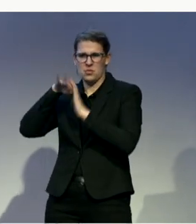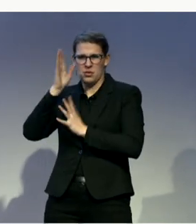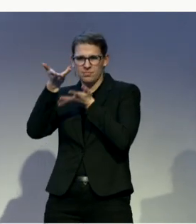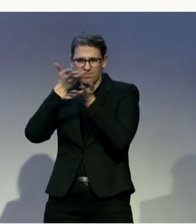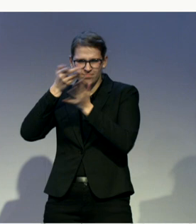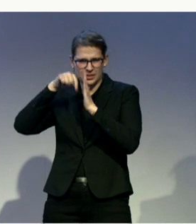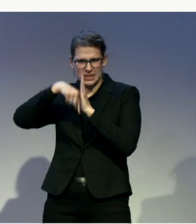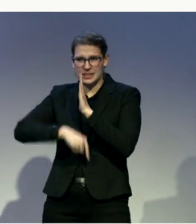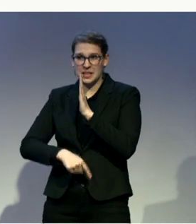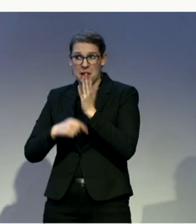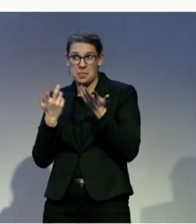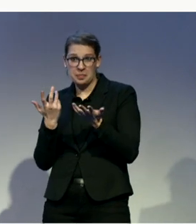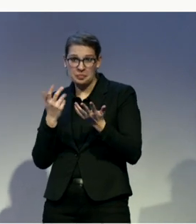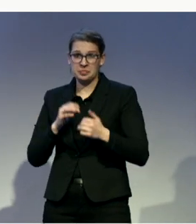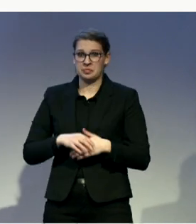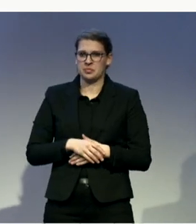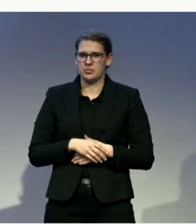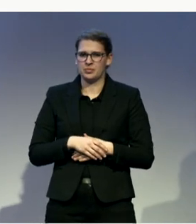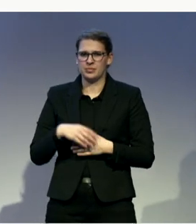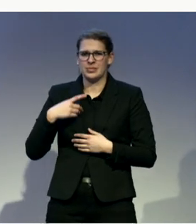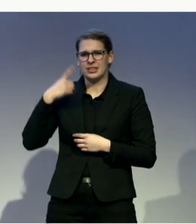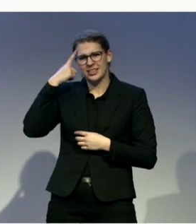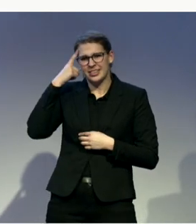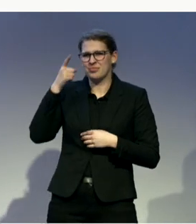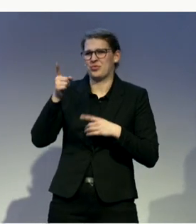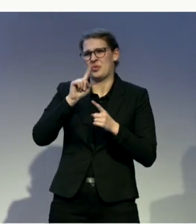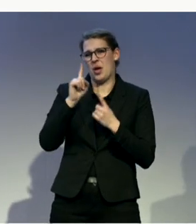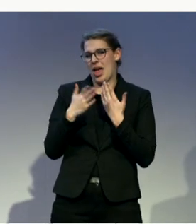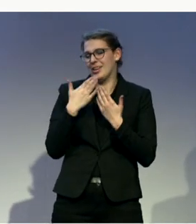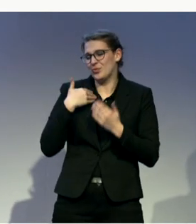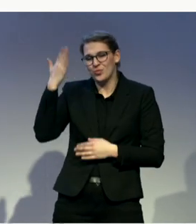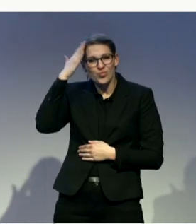not always easy, you know, when we are on the stage. So